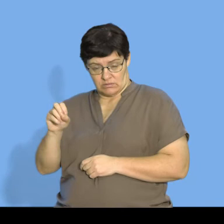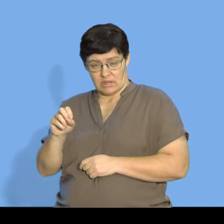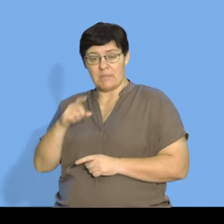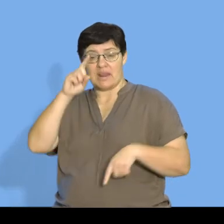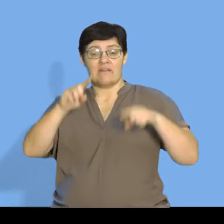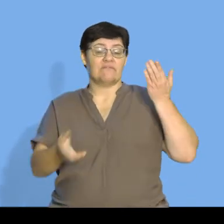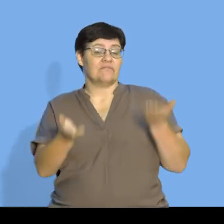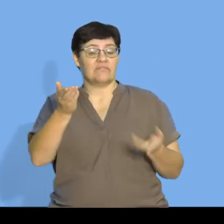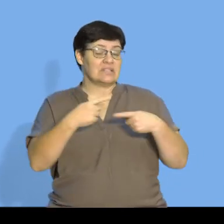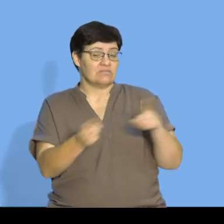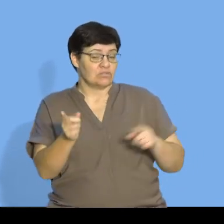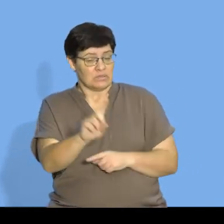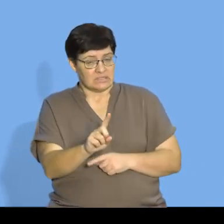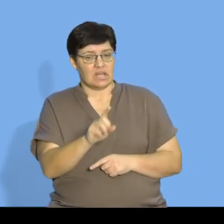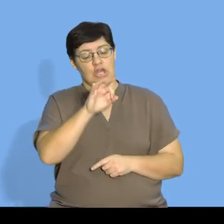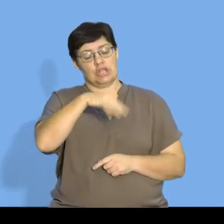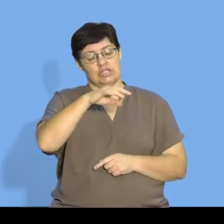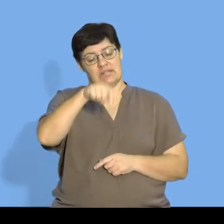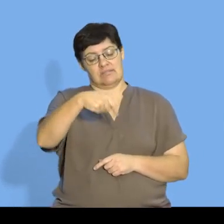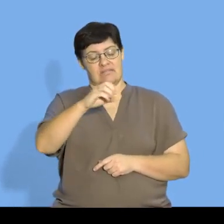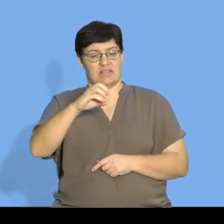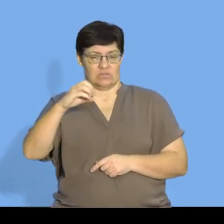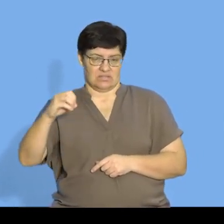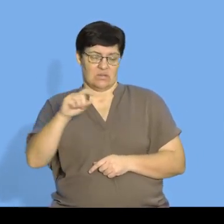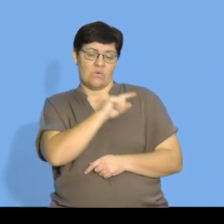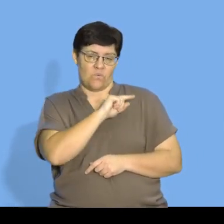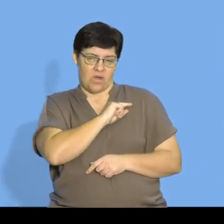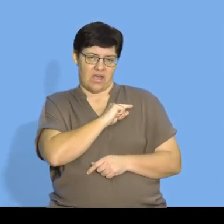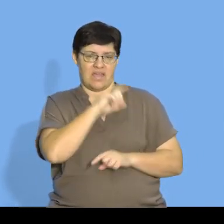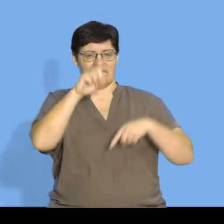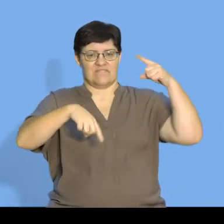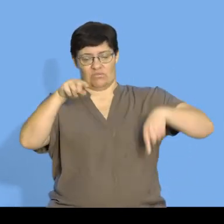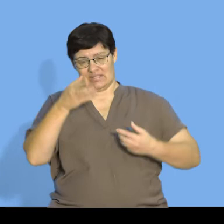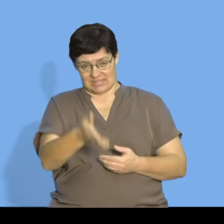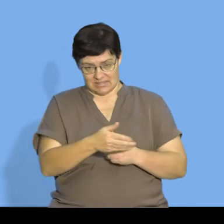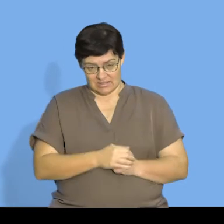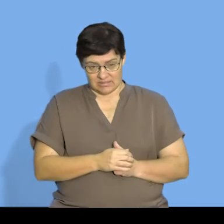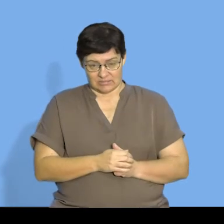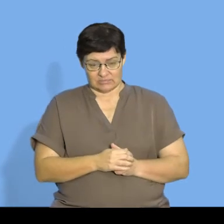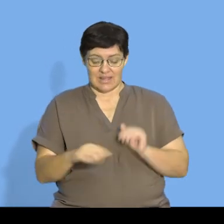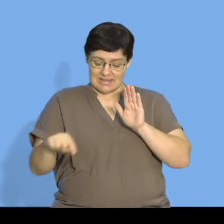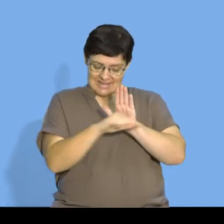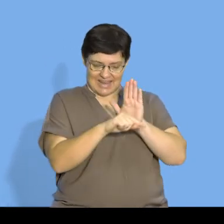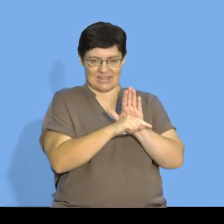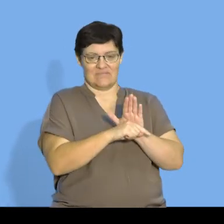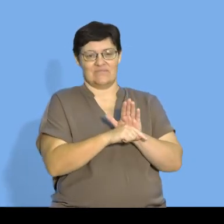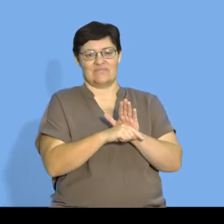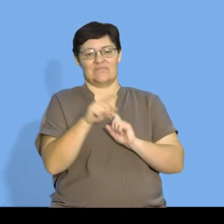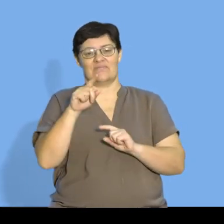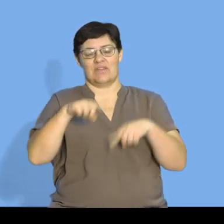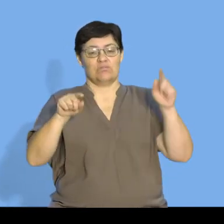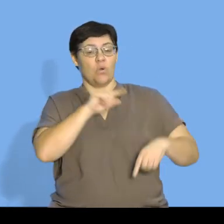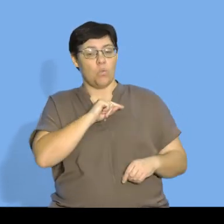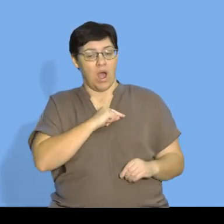42,000 gives you a variance of 13,000. This is what we mean by the variance. In this case, a